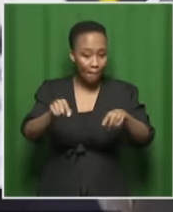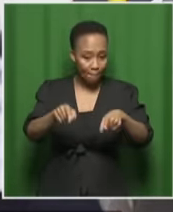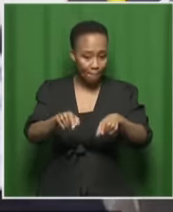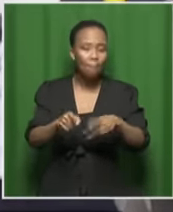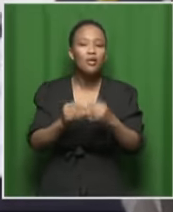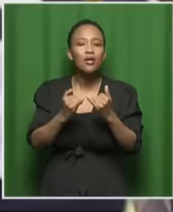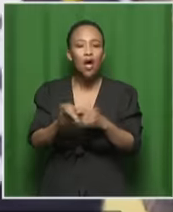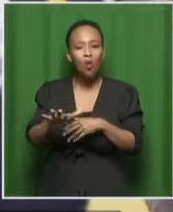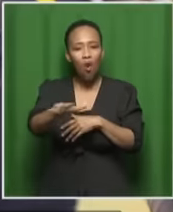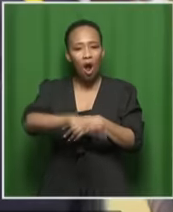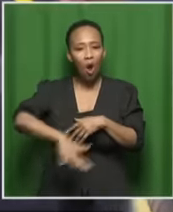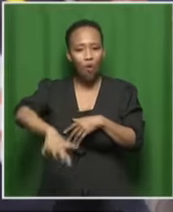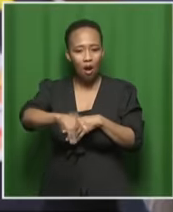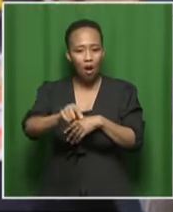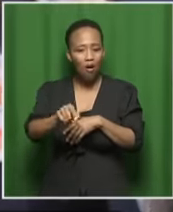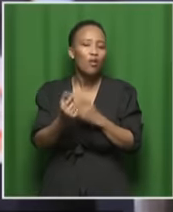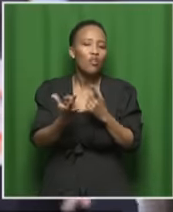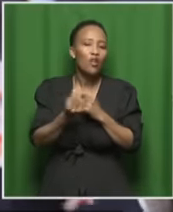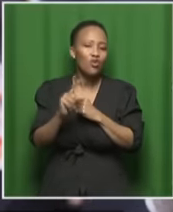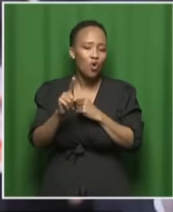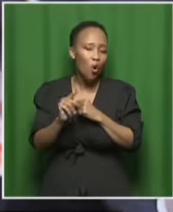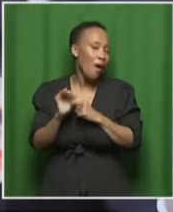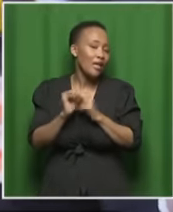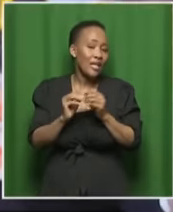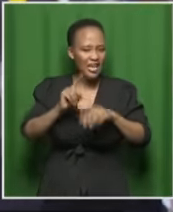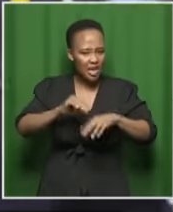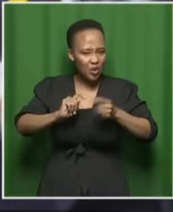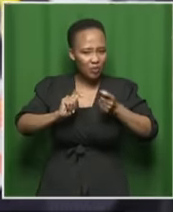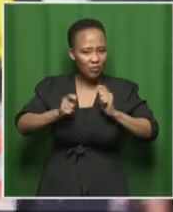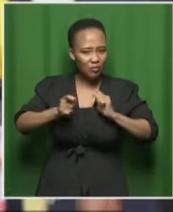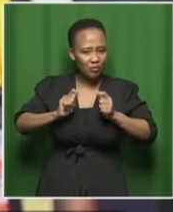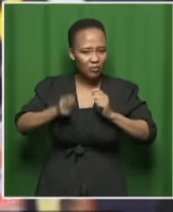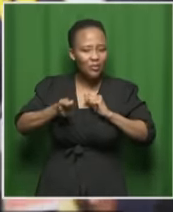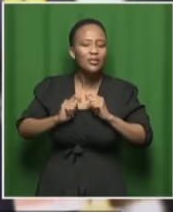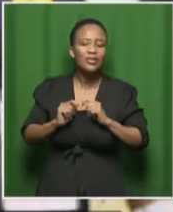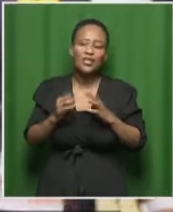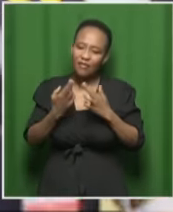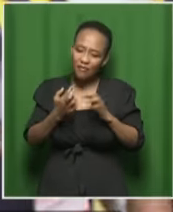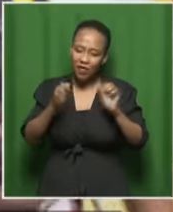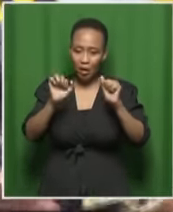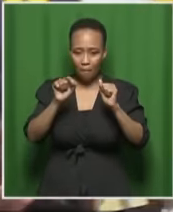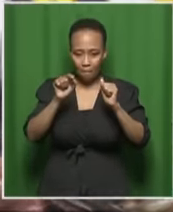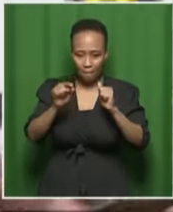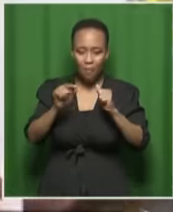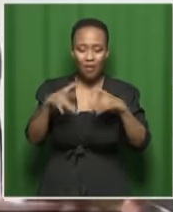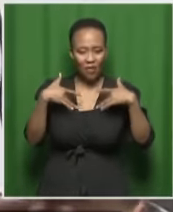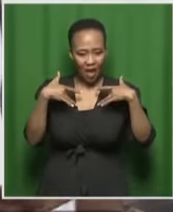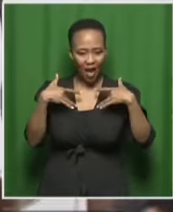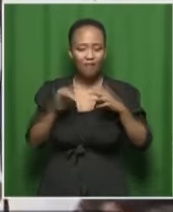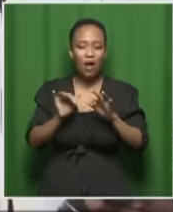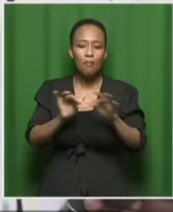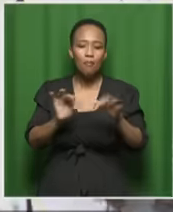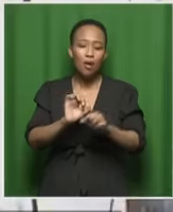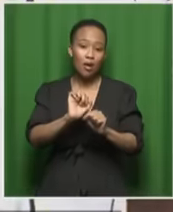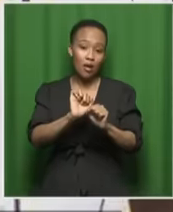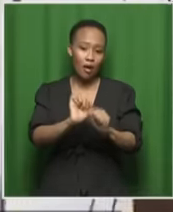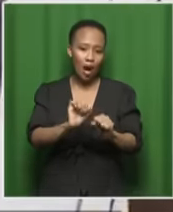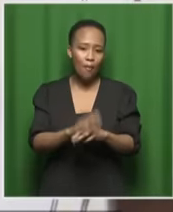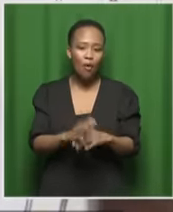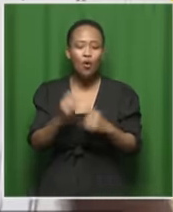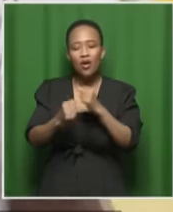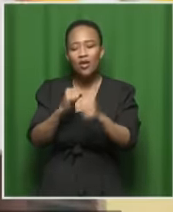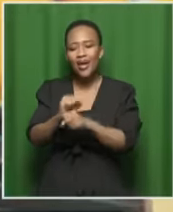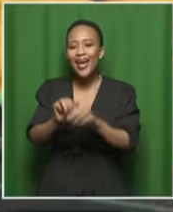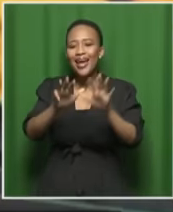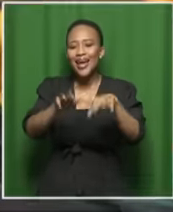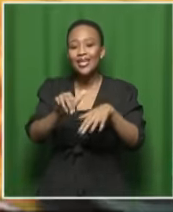much shaped the struggles of the people for South Africa's freedom in 1994. 1960 was one of the turning